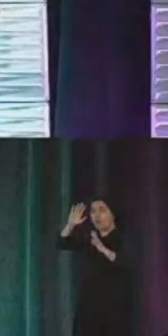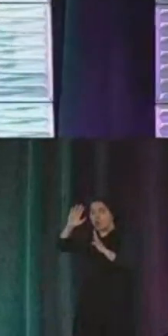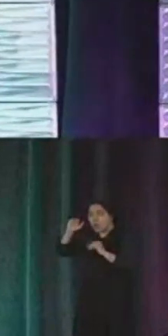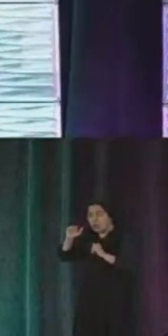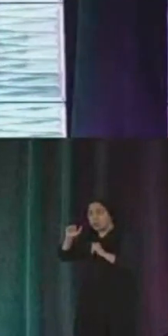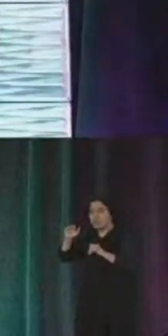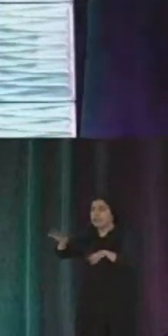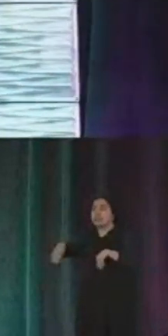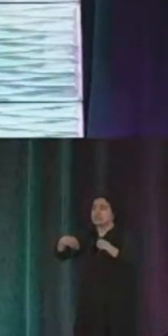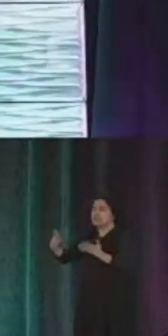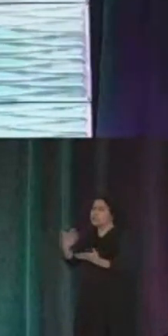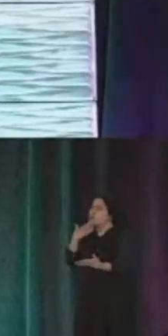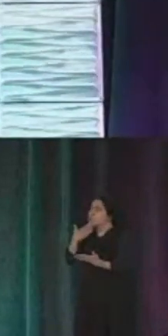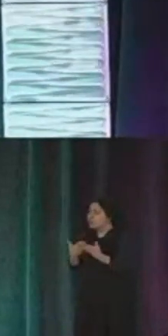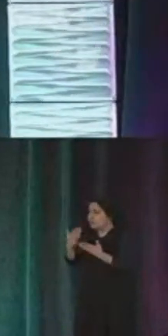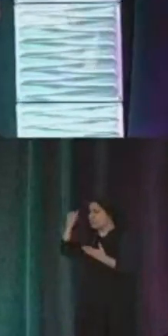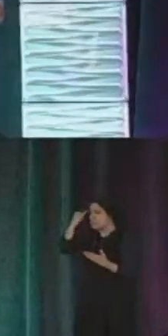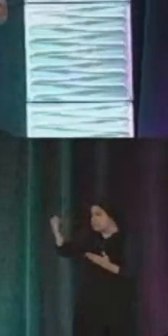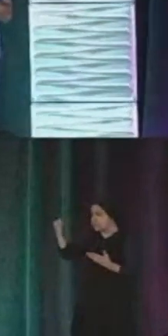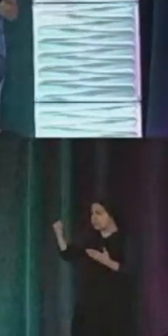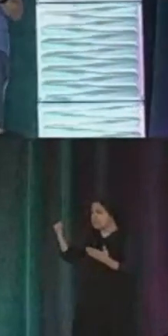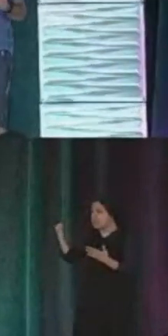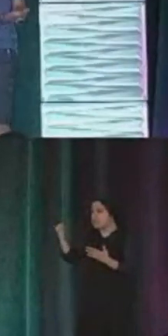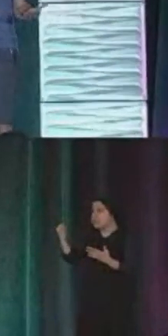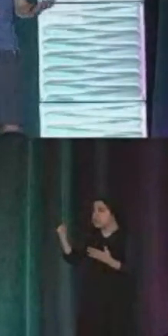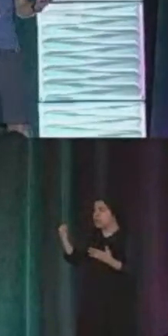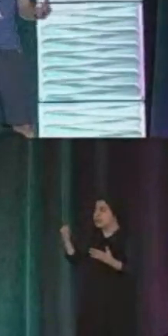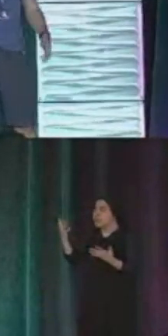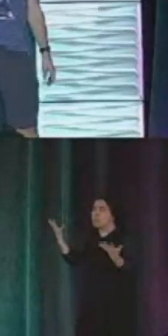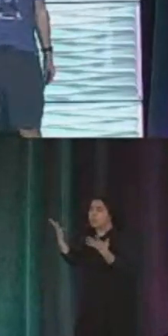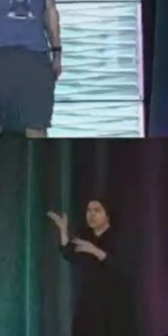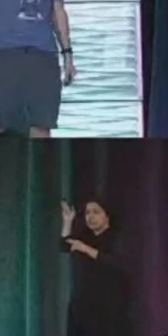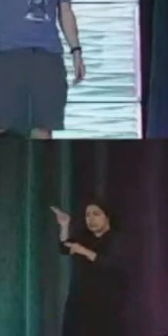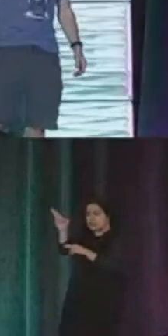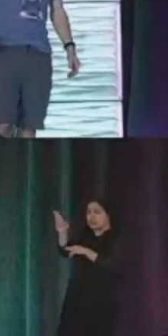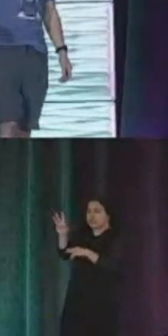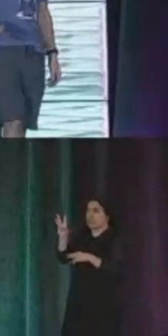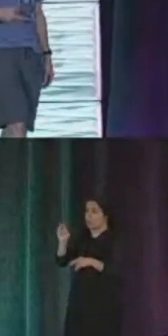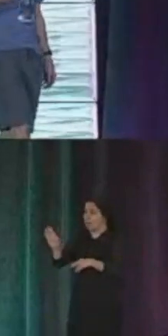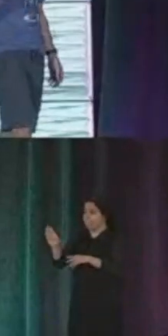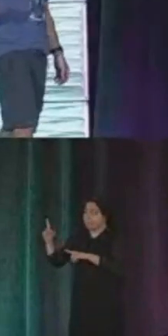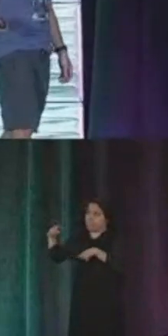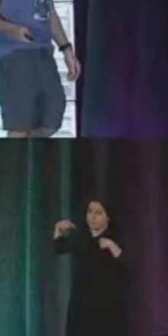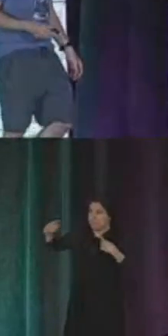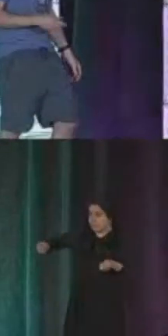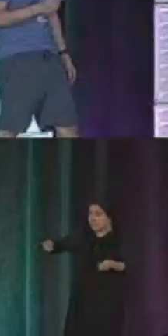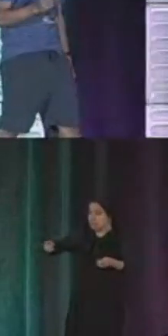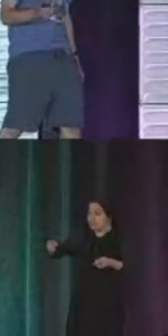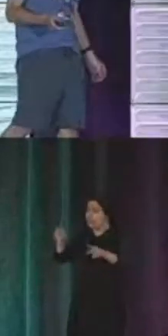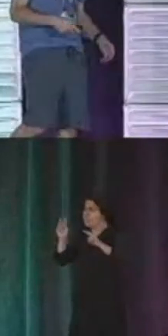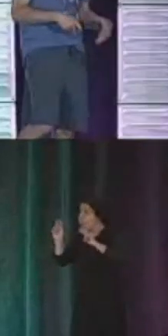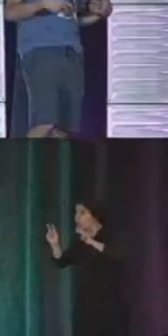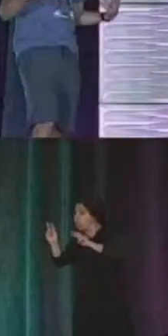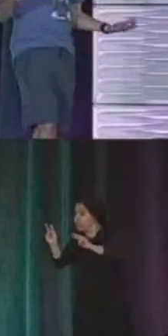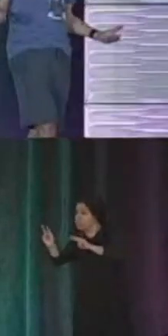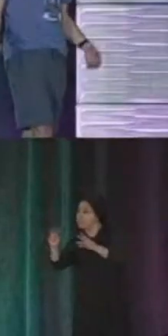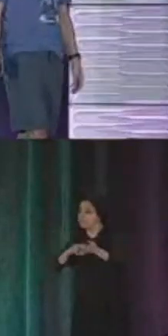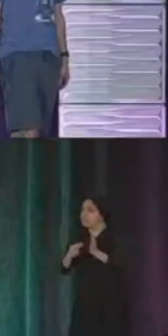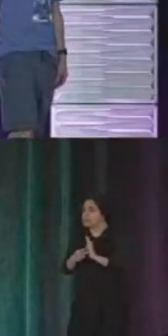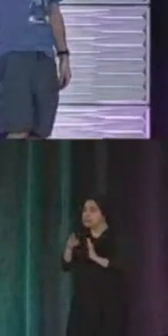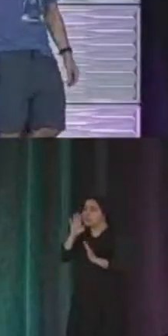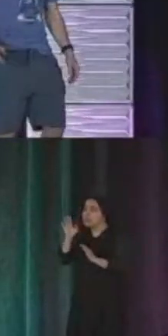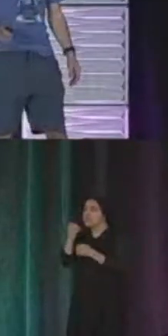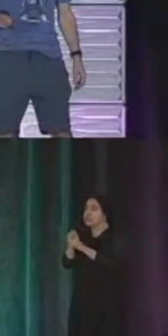it gives you a pretty good idea of what the history of the web has been. And yeah, forward-looking, so we're going to be making